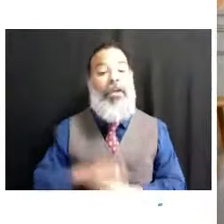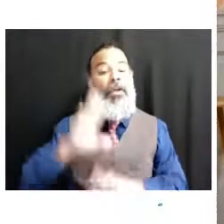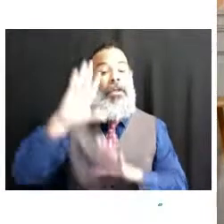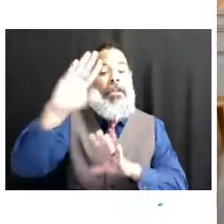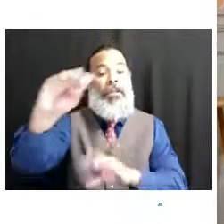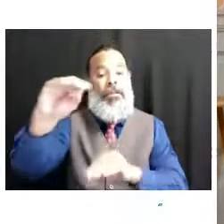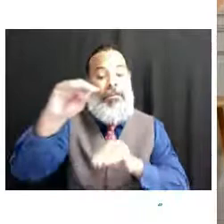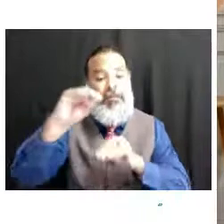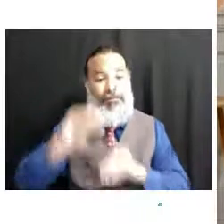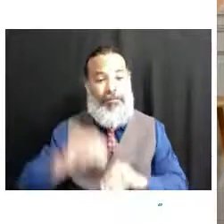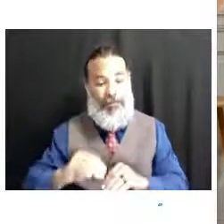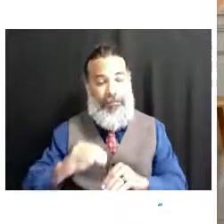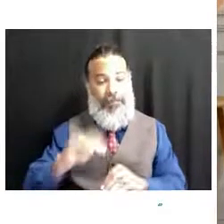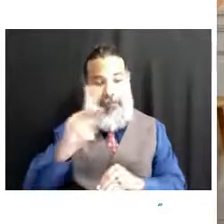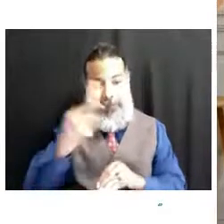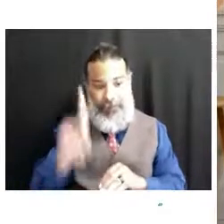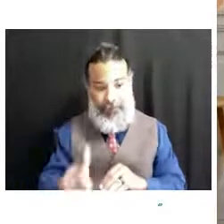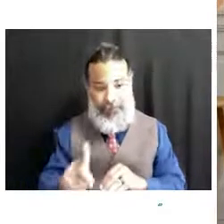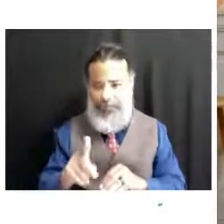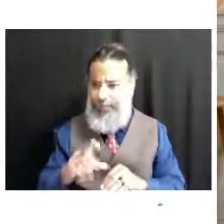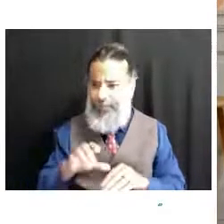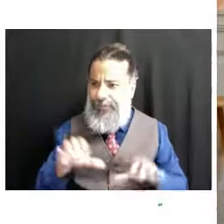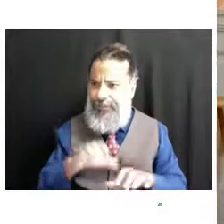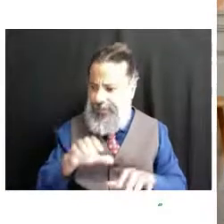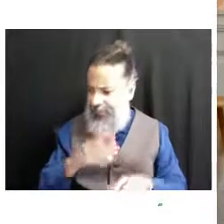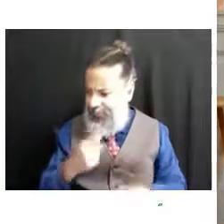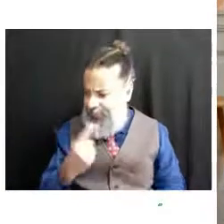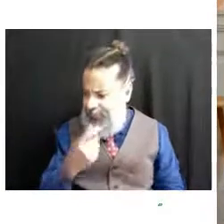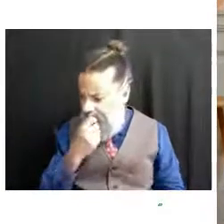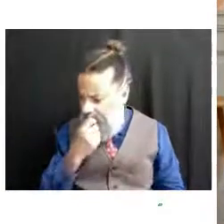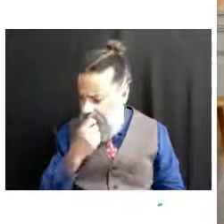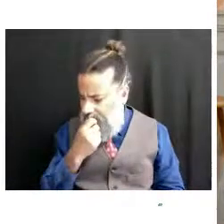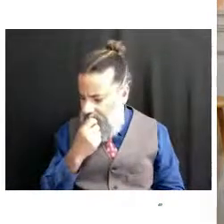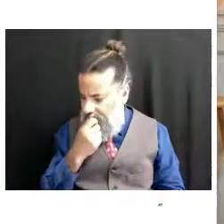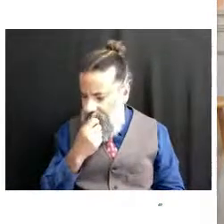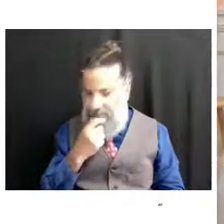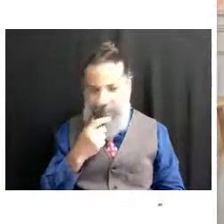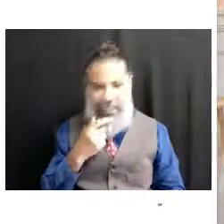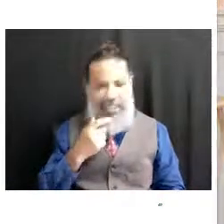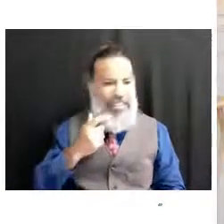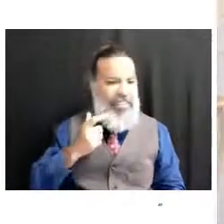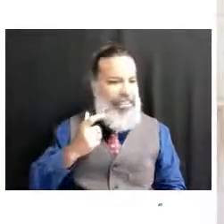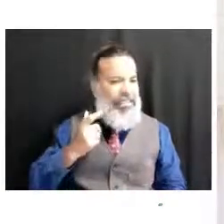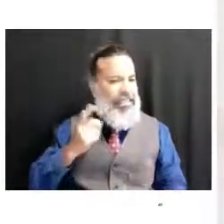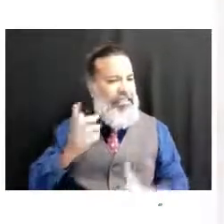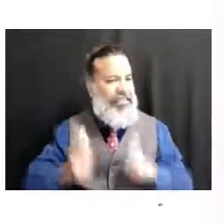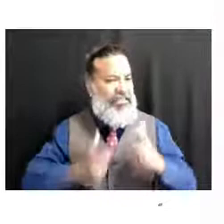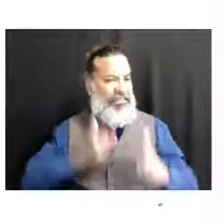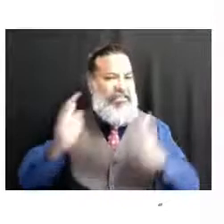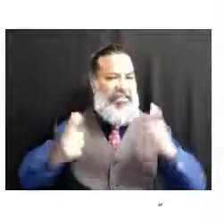to Philadelphia, and he does this grand building, the Bank of